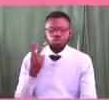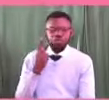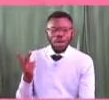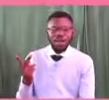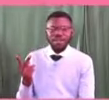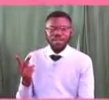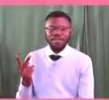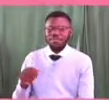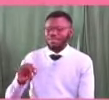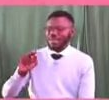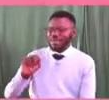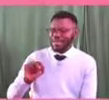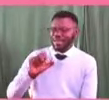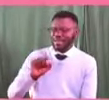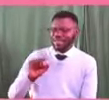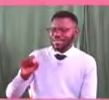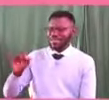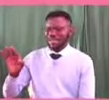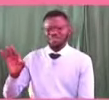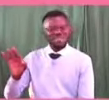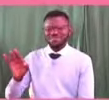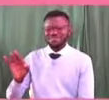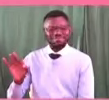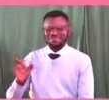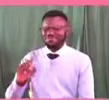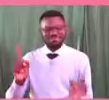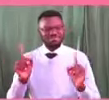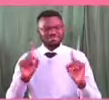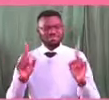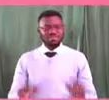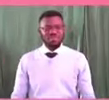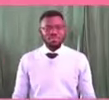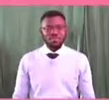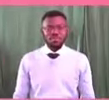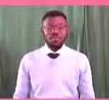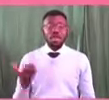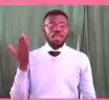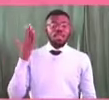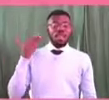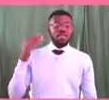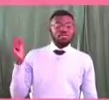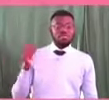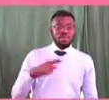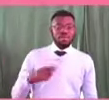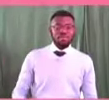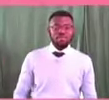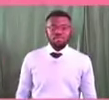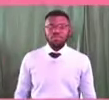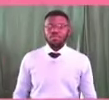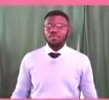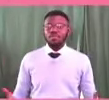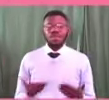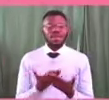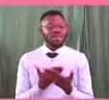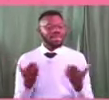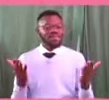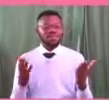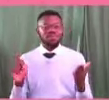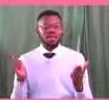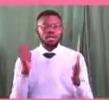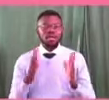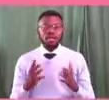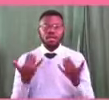to NSSF. That from last month, every Kenyan now will